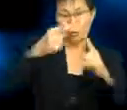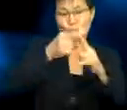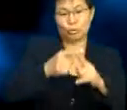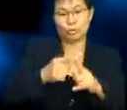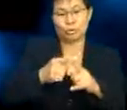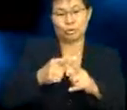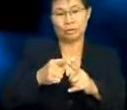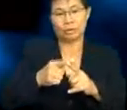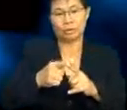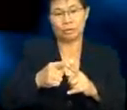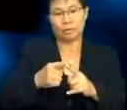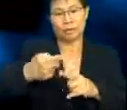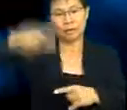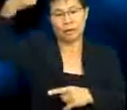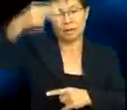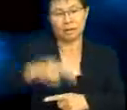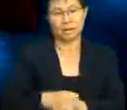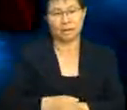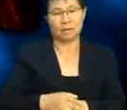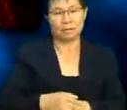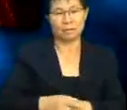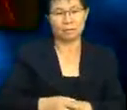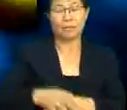Let me introduce you to the heart.